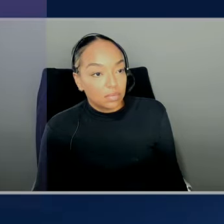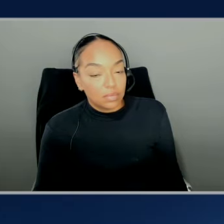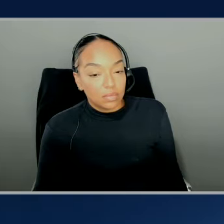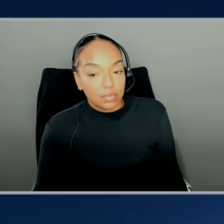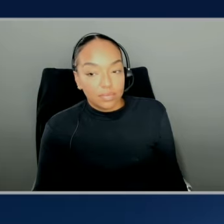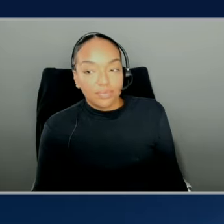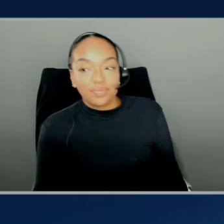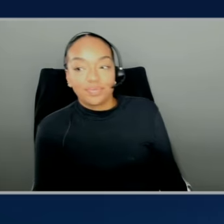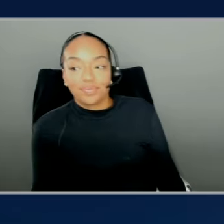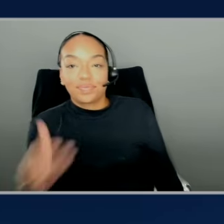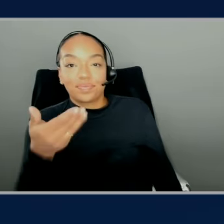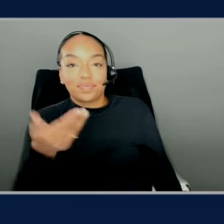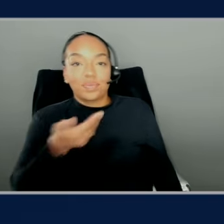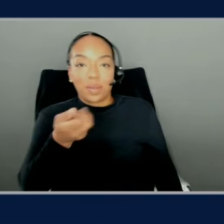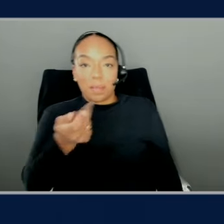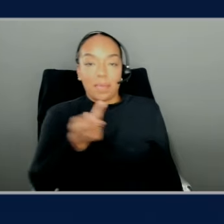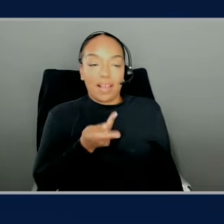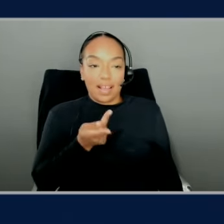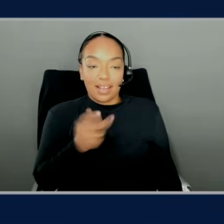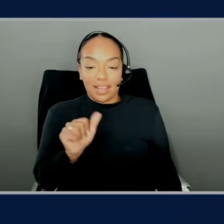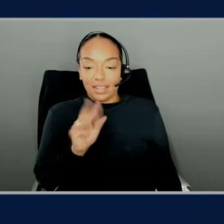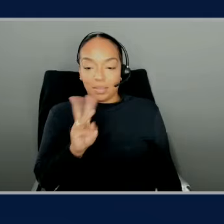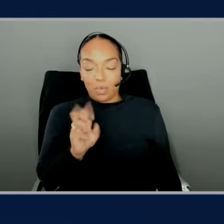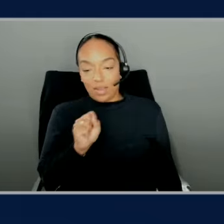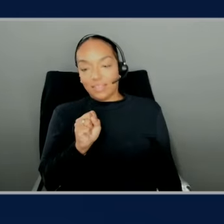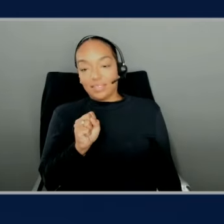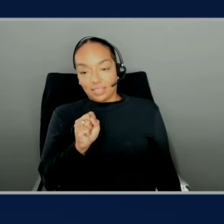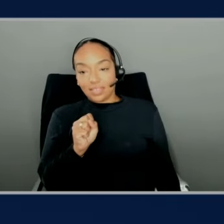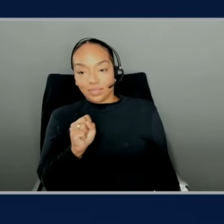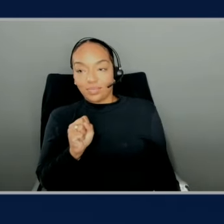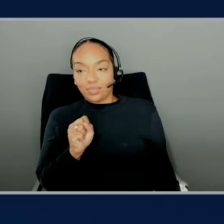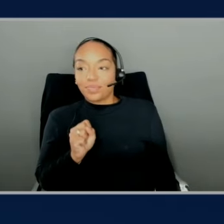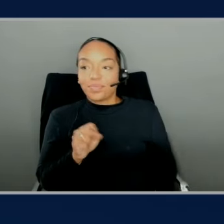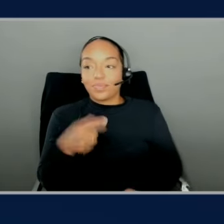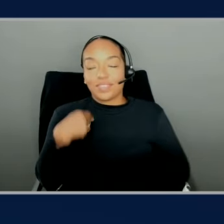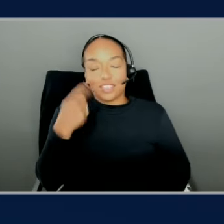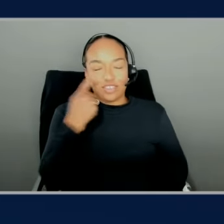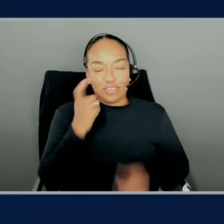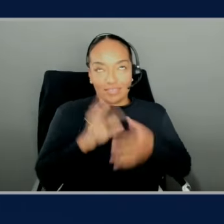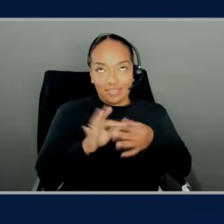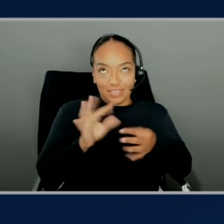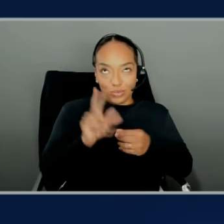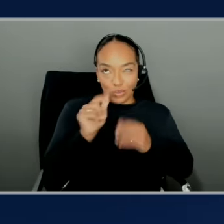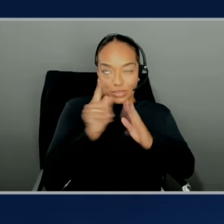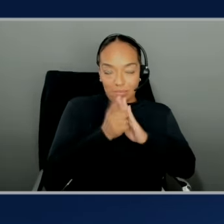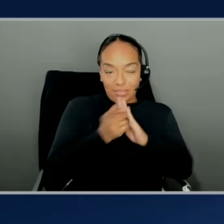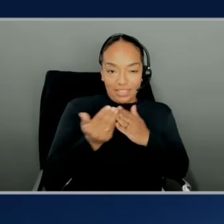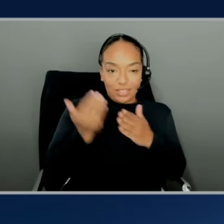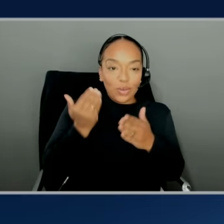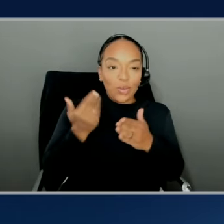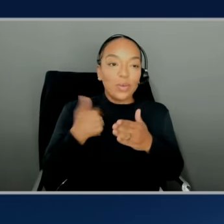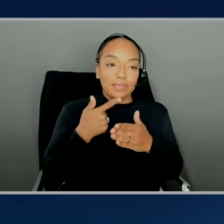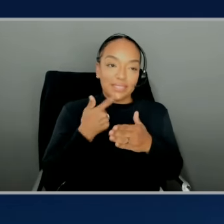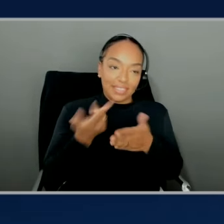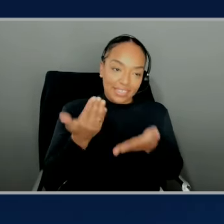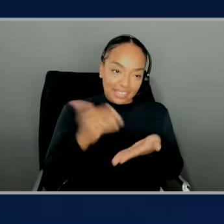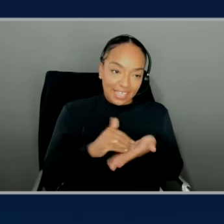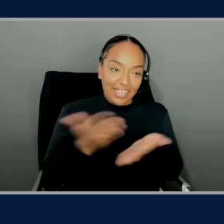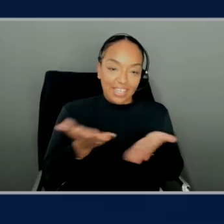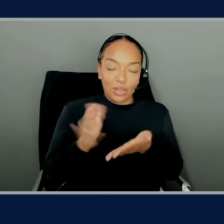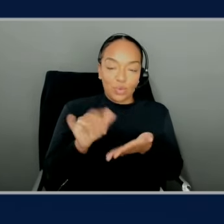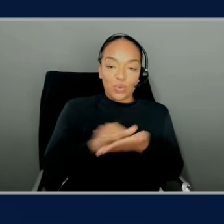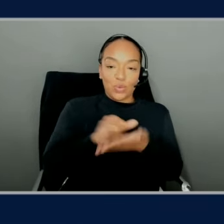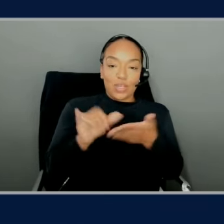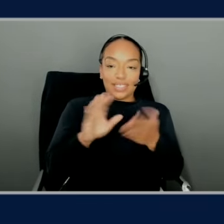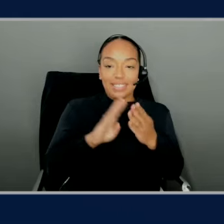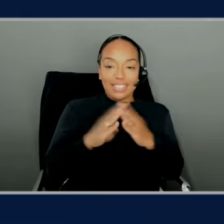Welcome back to AWS OnAir. I just said this 20 minutes ago. I'm saying it again. We are on the floor of the New York City Summit